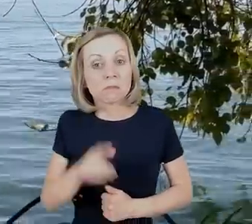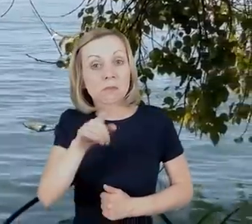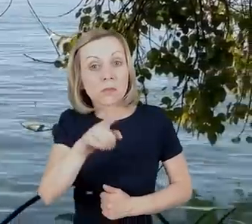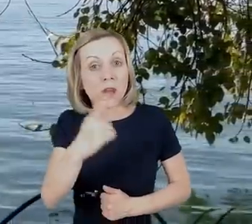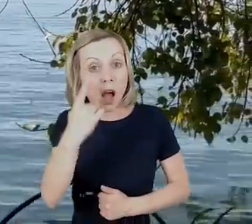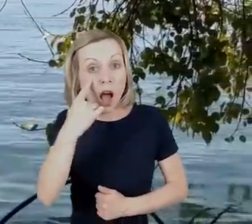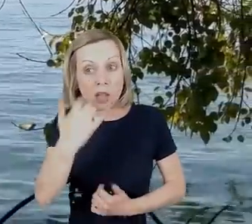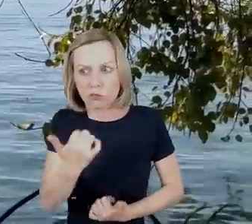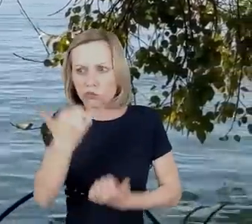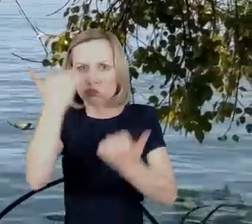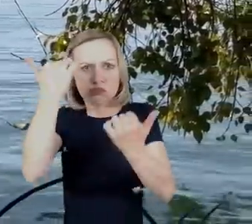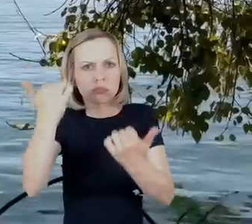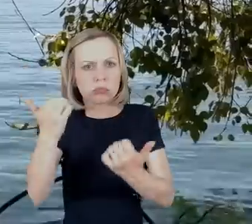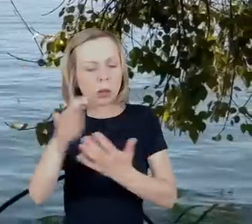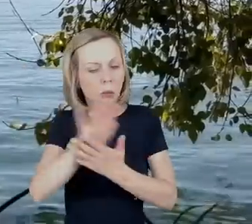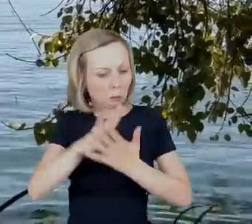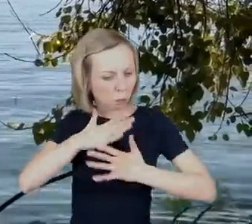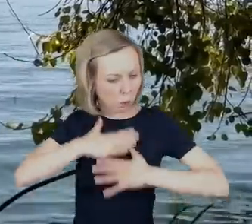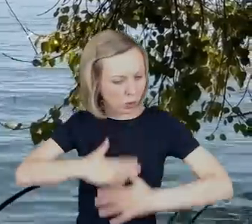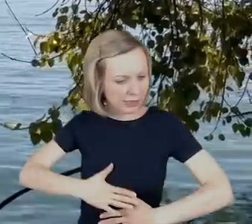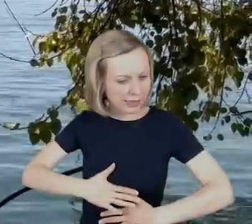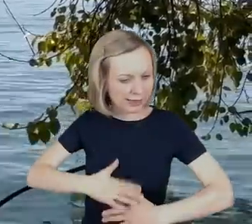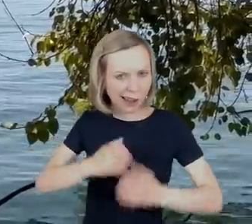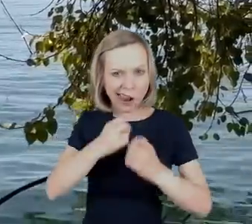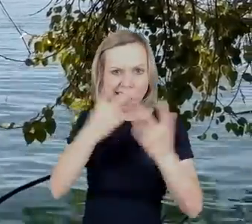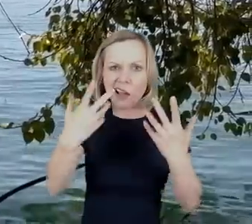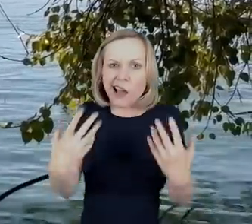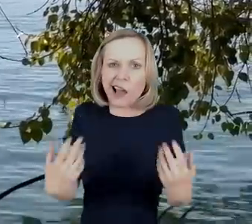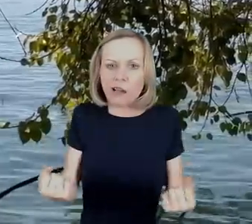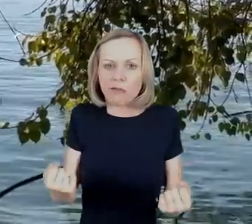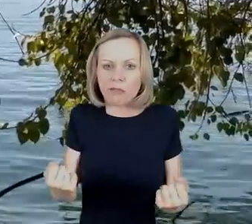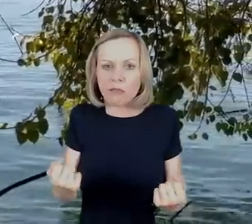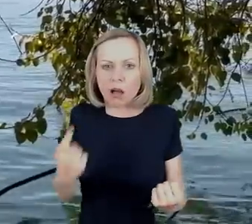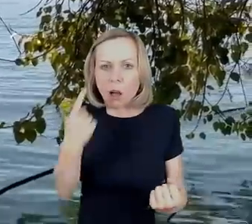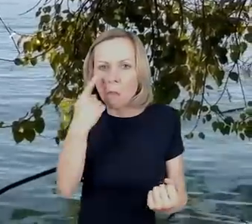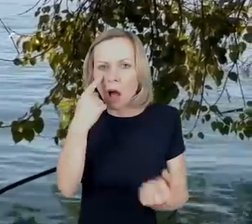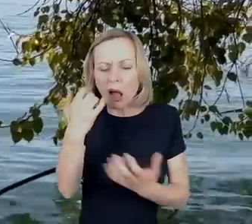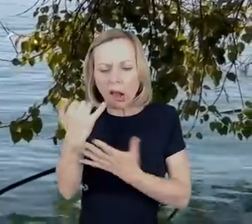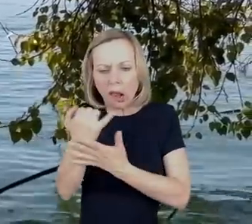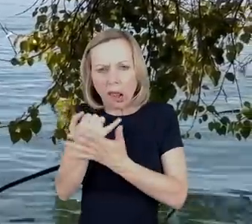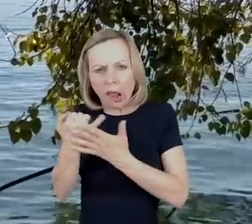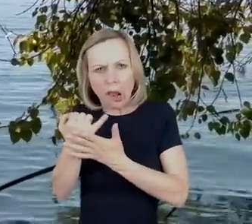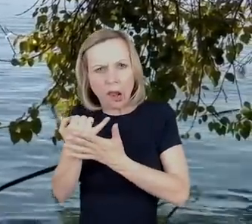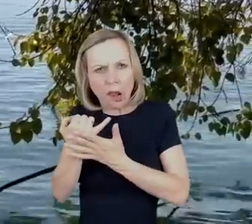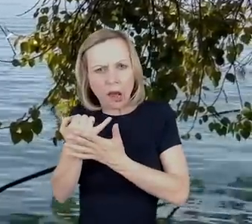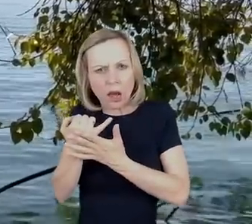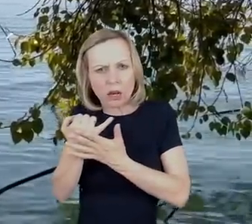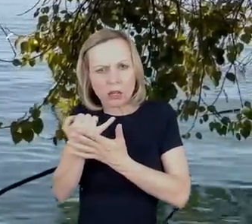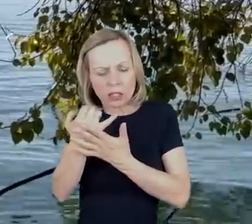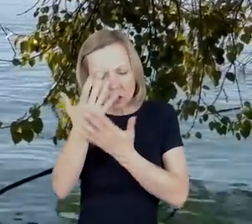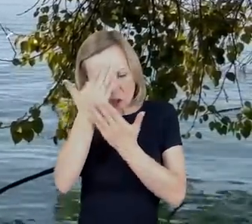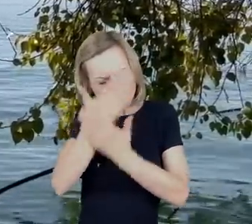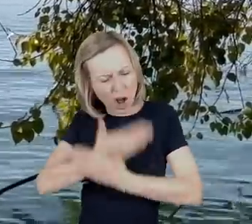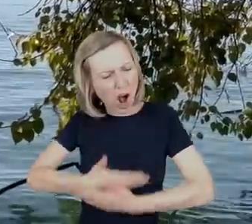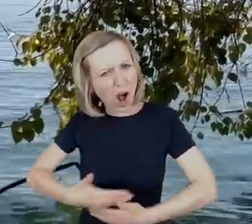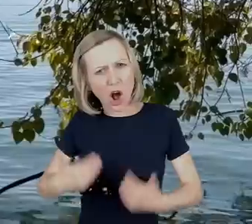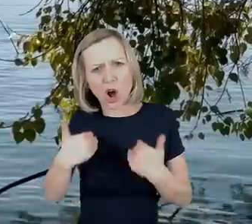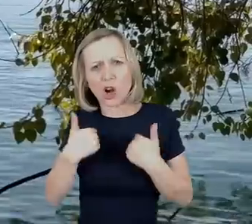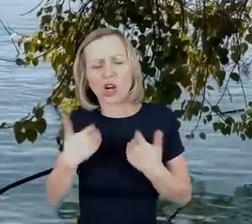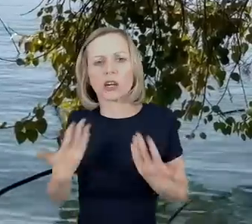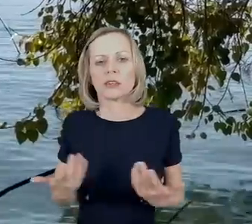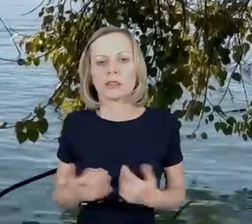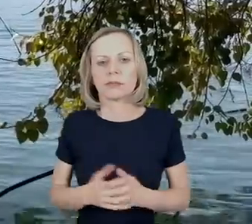So if your eye is healthy, your whole body will be full of light. But if your eye is unhealthy, your whole body will be full